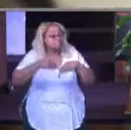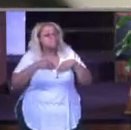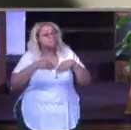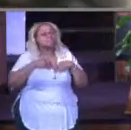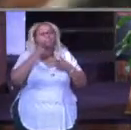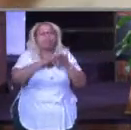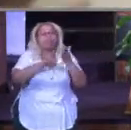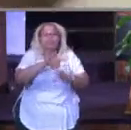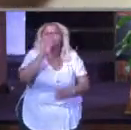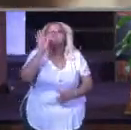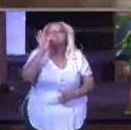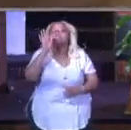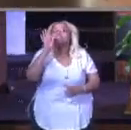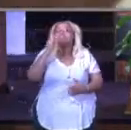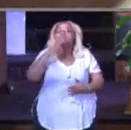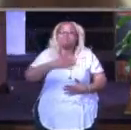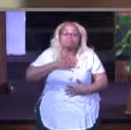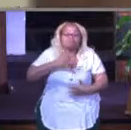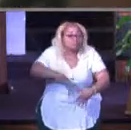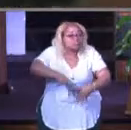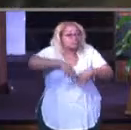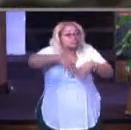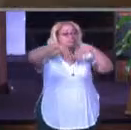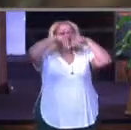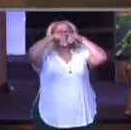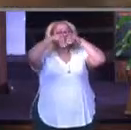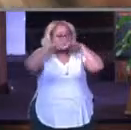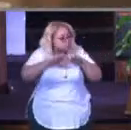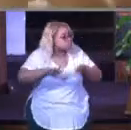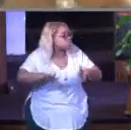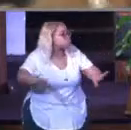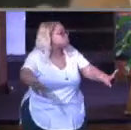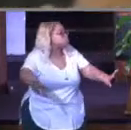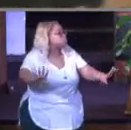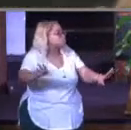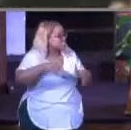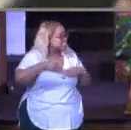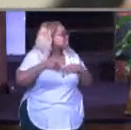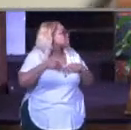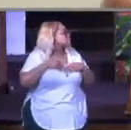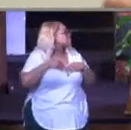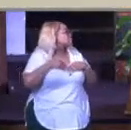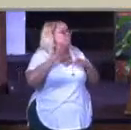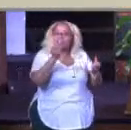Receive the Holy Ghost. Breathe in. Breathe out.